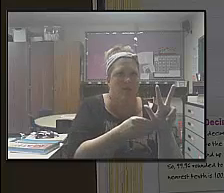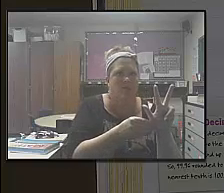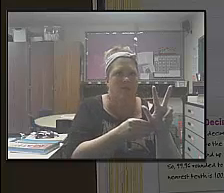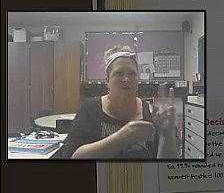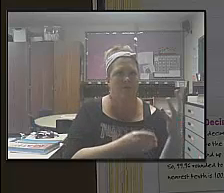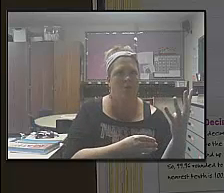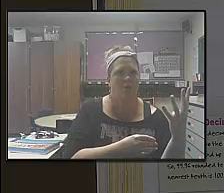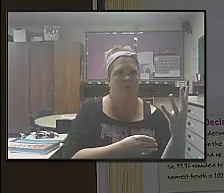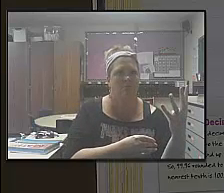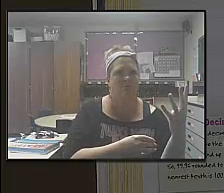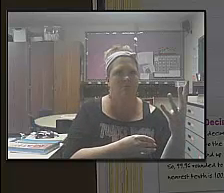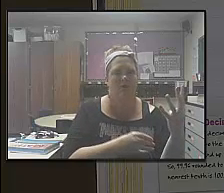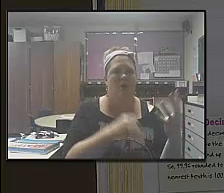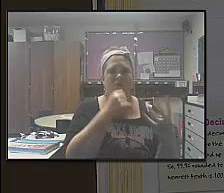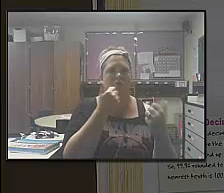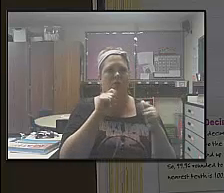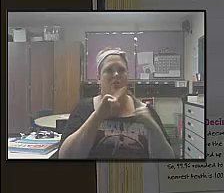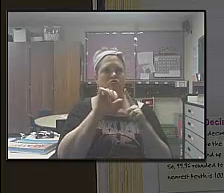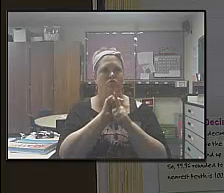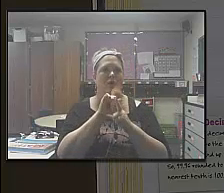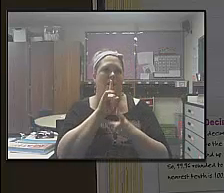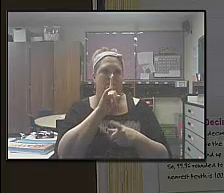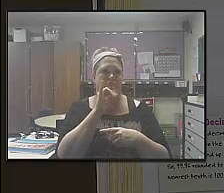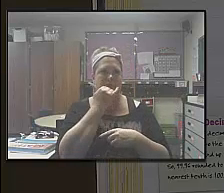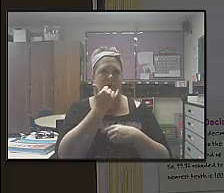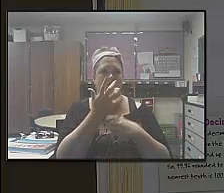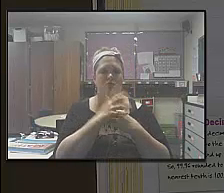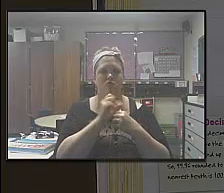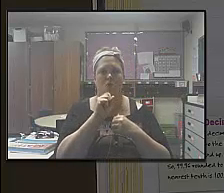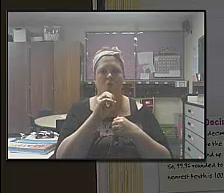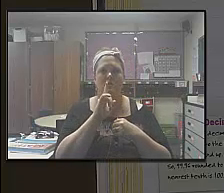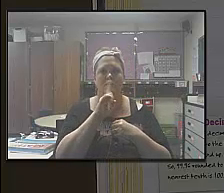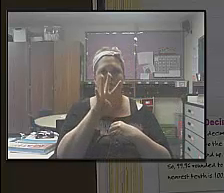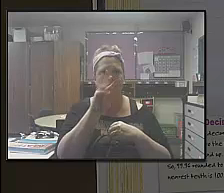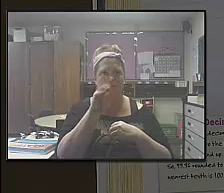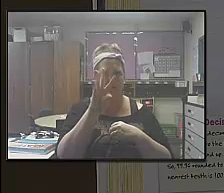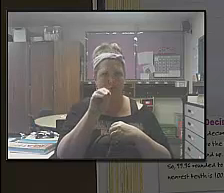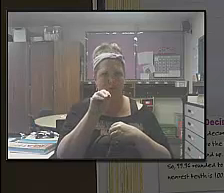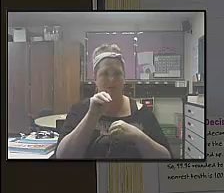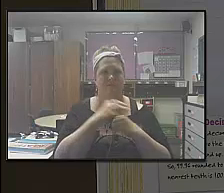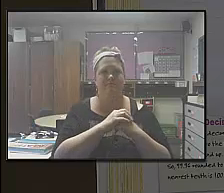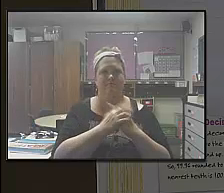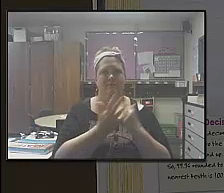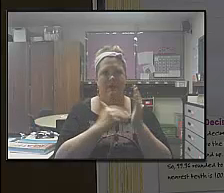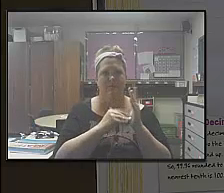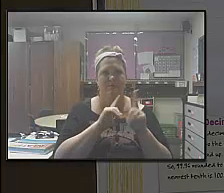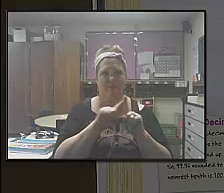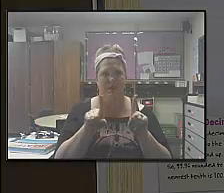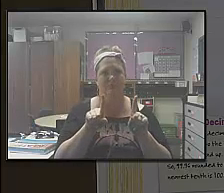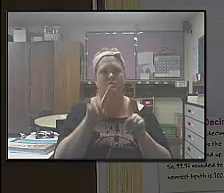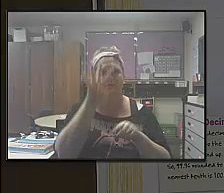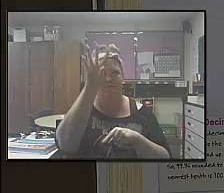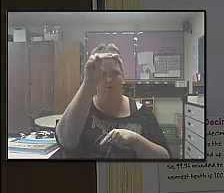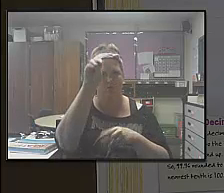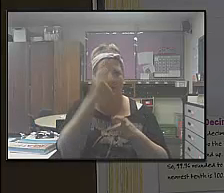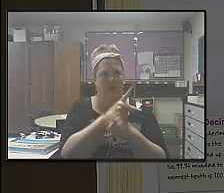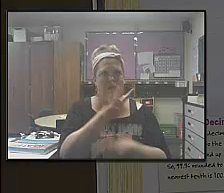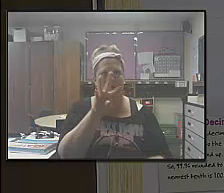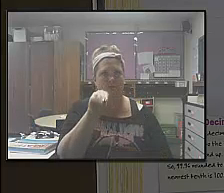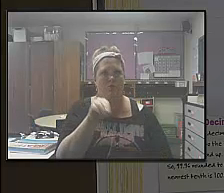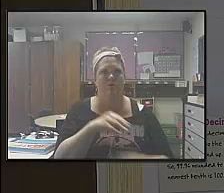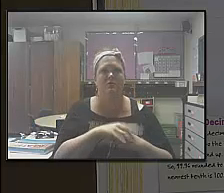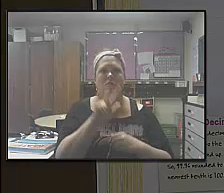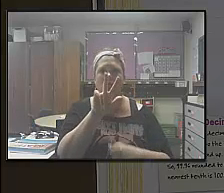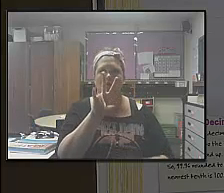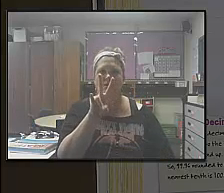mistake. I wasn't trying to trick you. I Oh, just here's messed a up. new word for me. Right? So it's going to be Maybe 40 again. Annex So or place 37.2